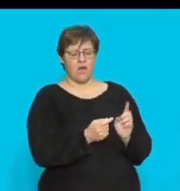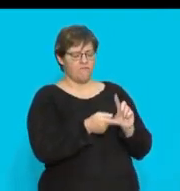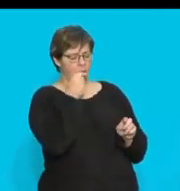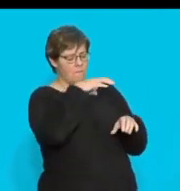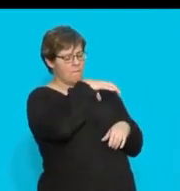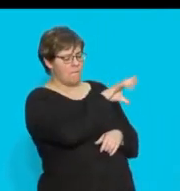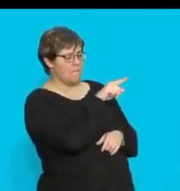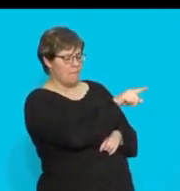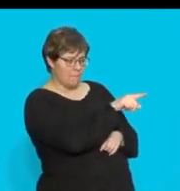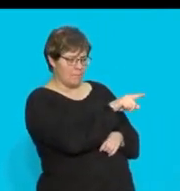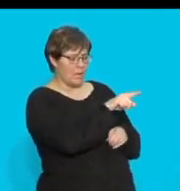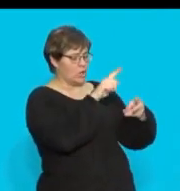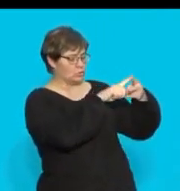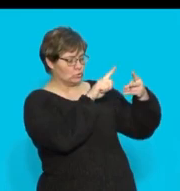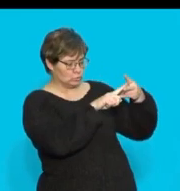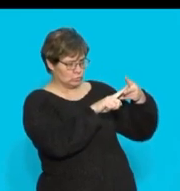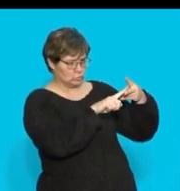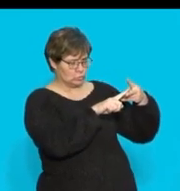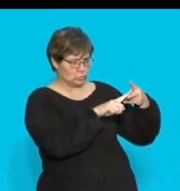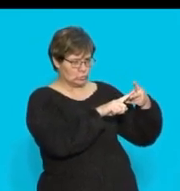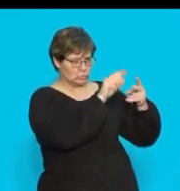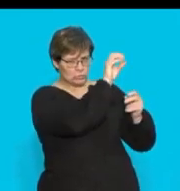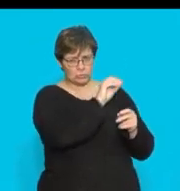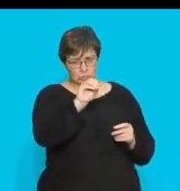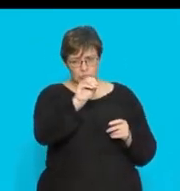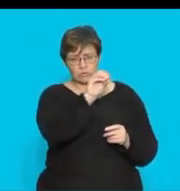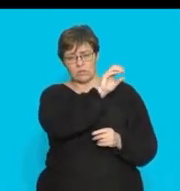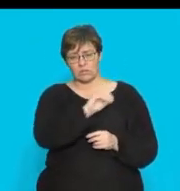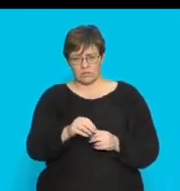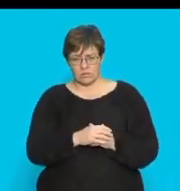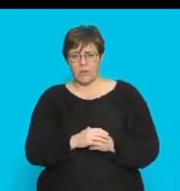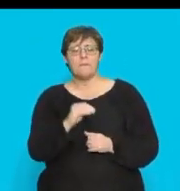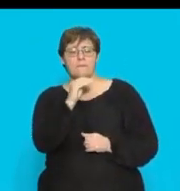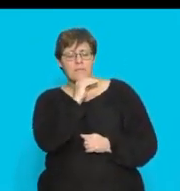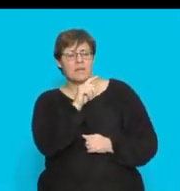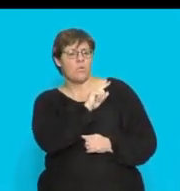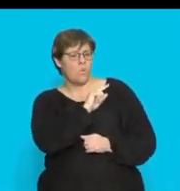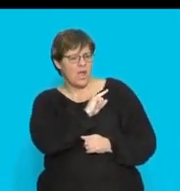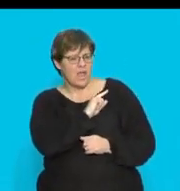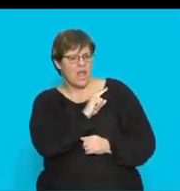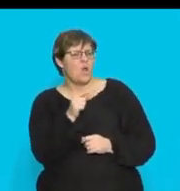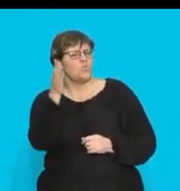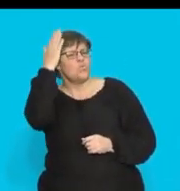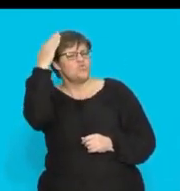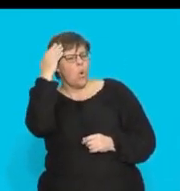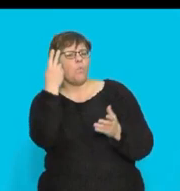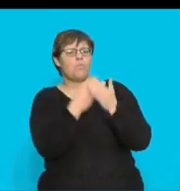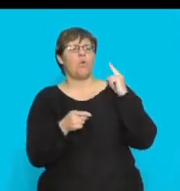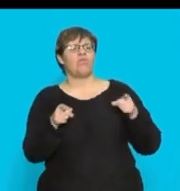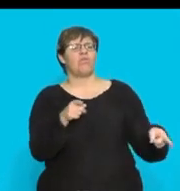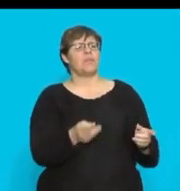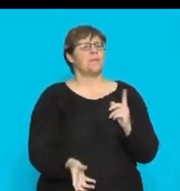here, list 2 reasons, and that means how were you